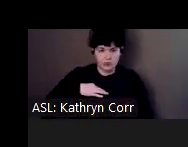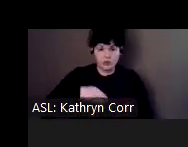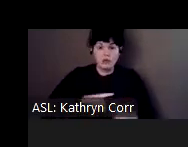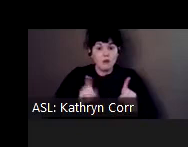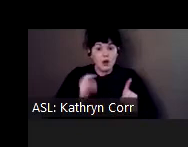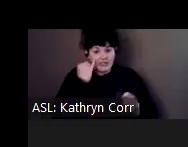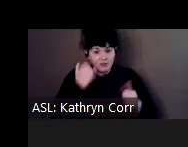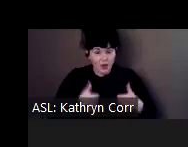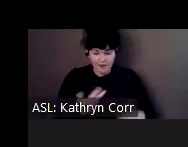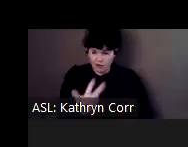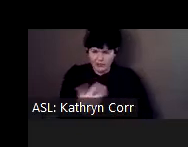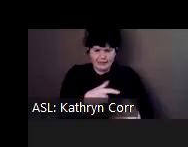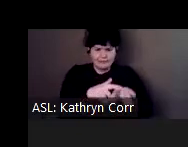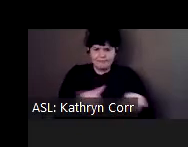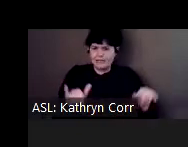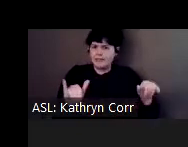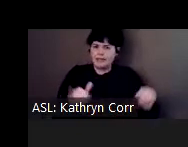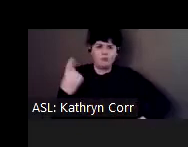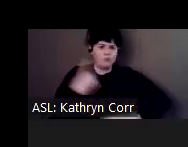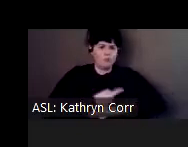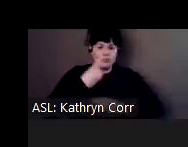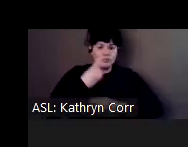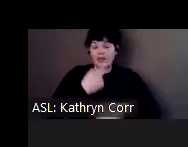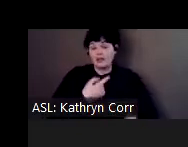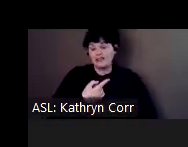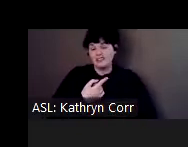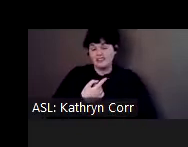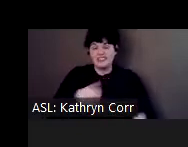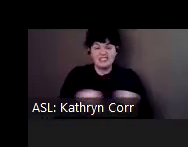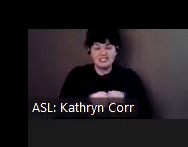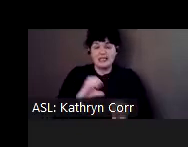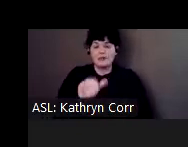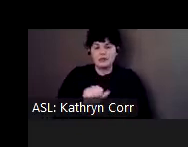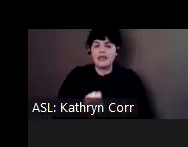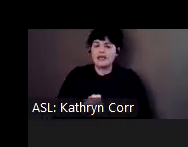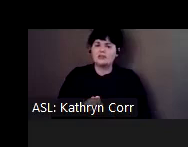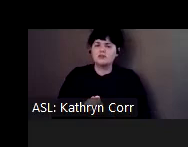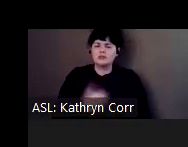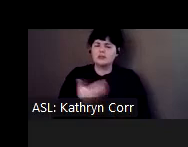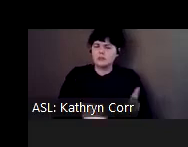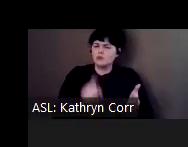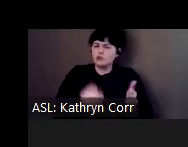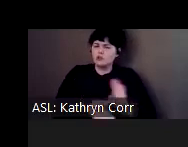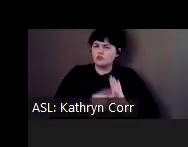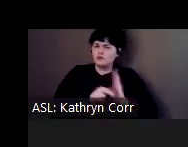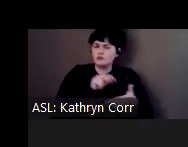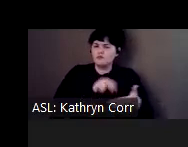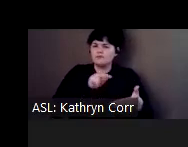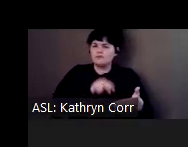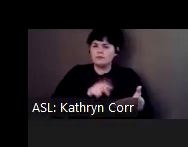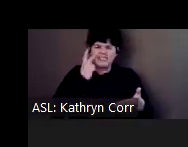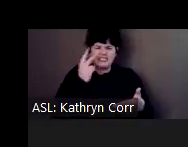day, or under one case, it is worthwhile to review it to see if you qualify for